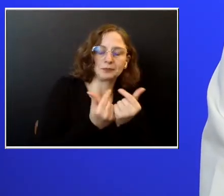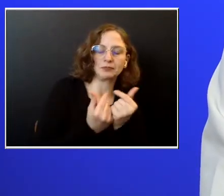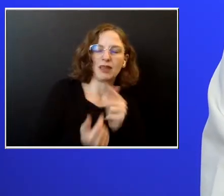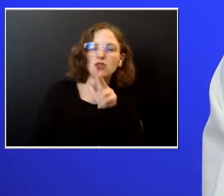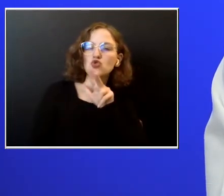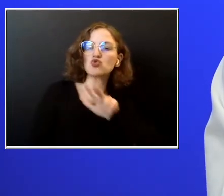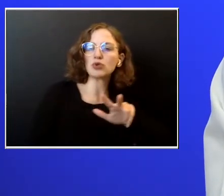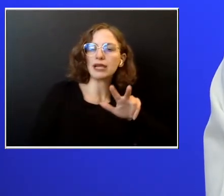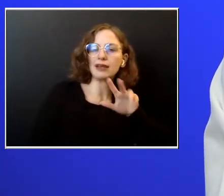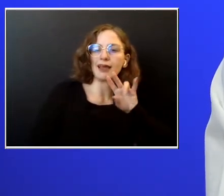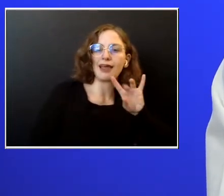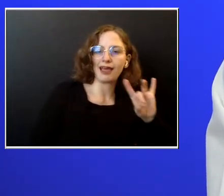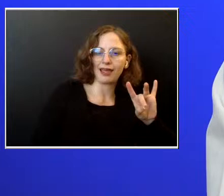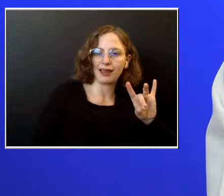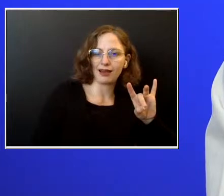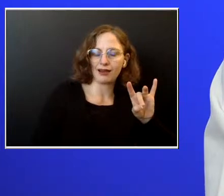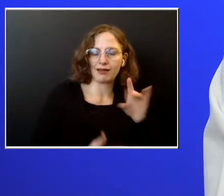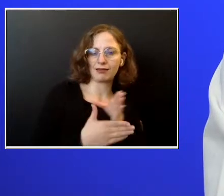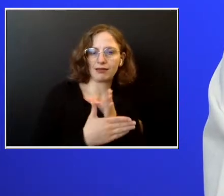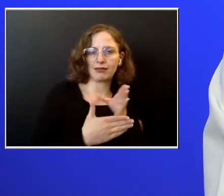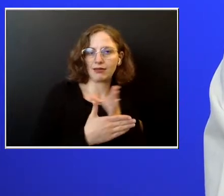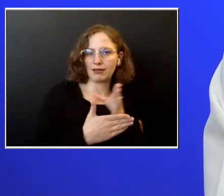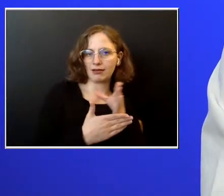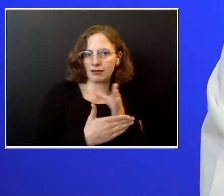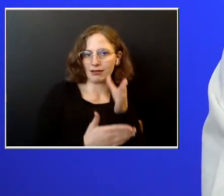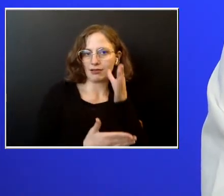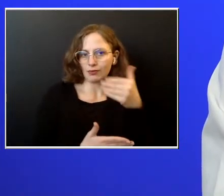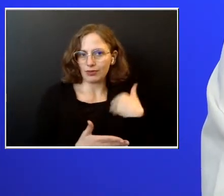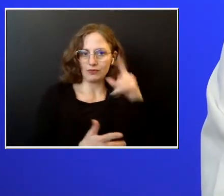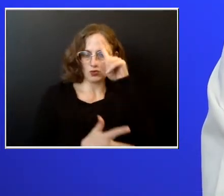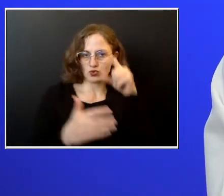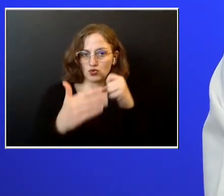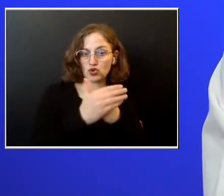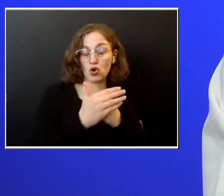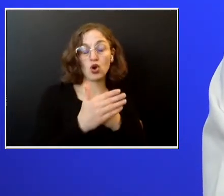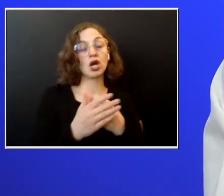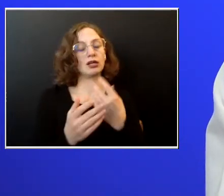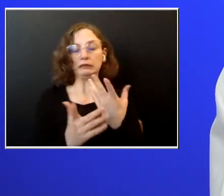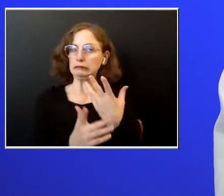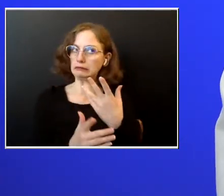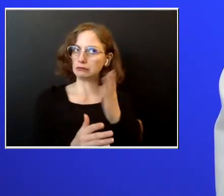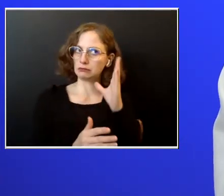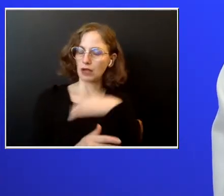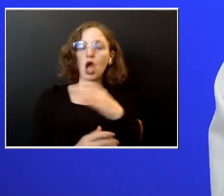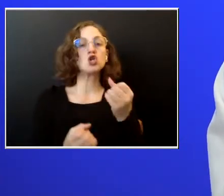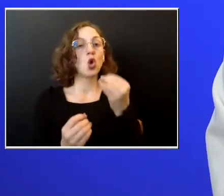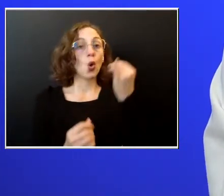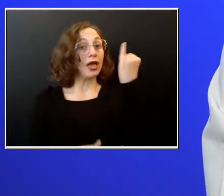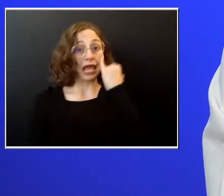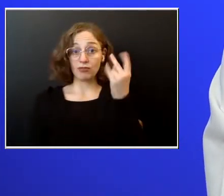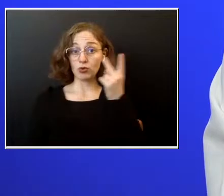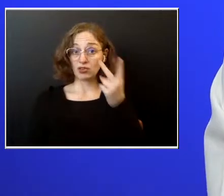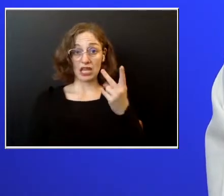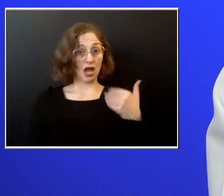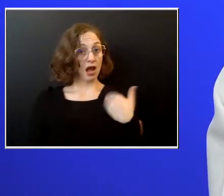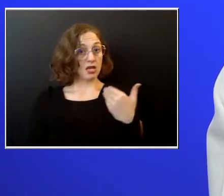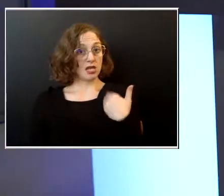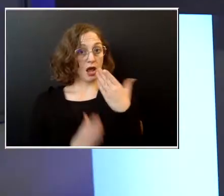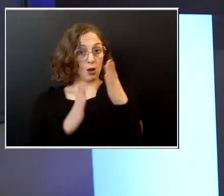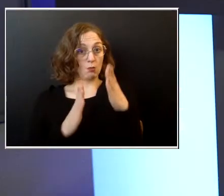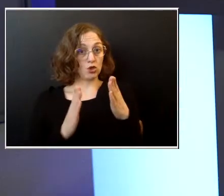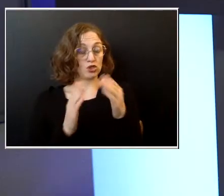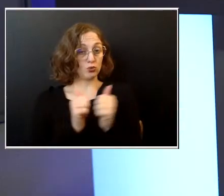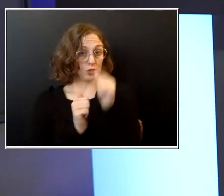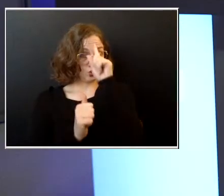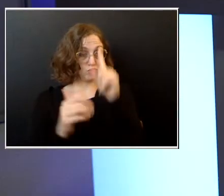with strokes. That's extremely unusual. So whenever you see a young person with a stroke, it's got to be on the differential diagnosis.